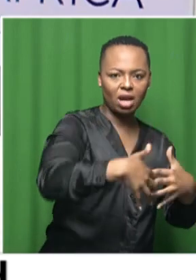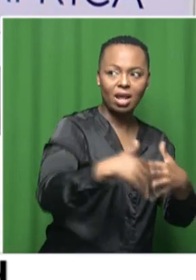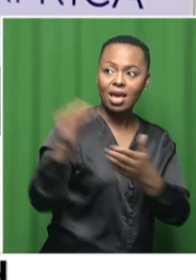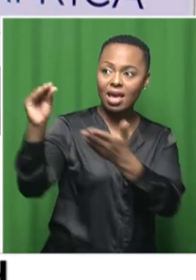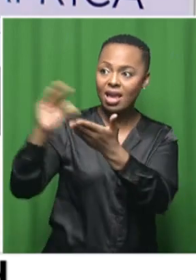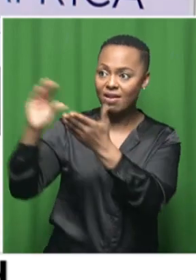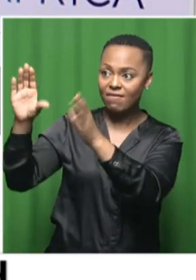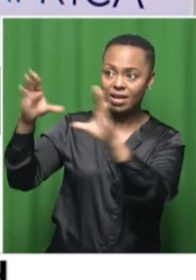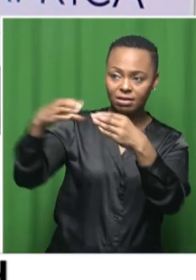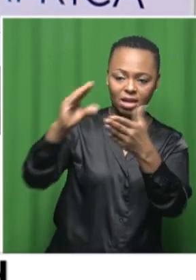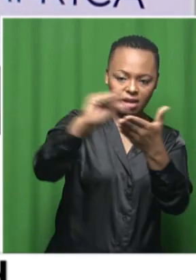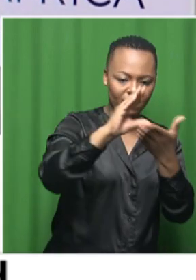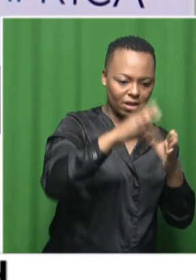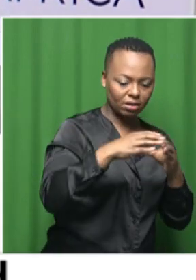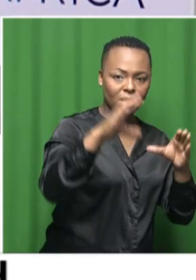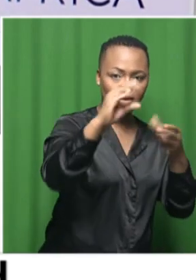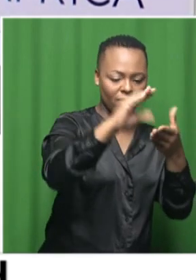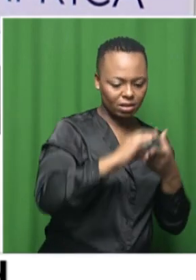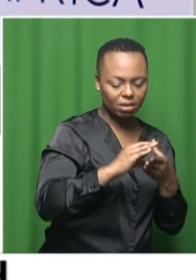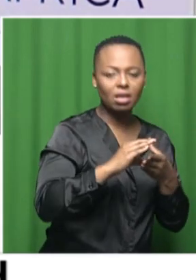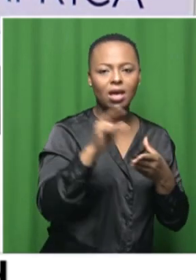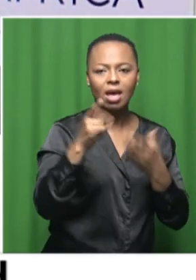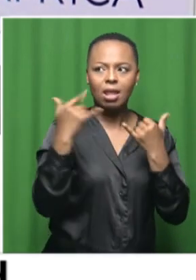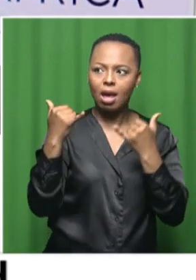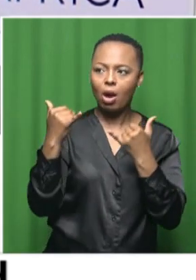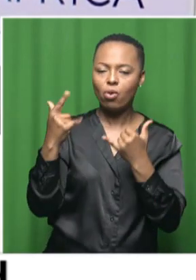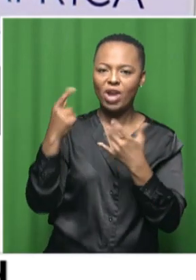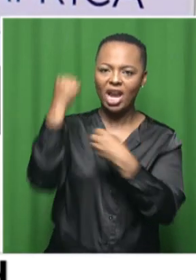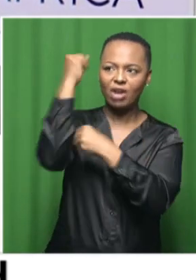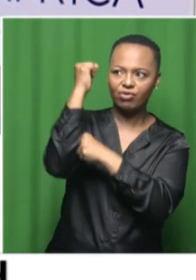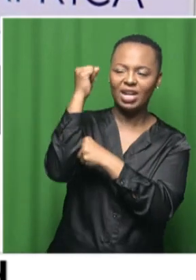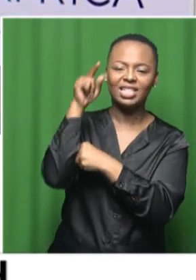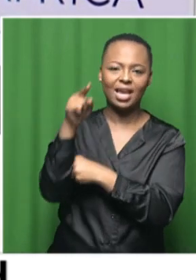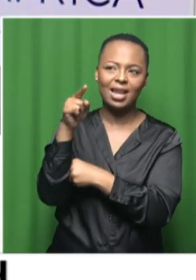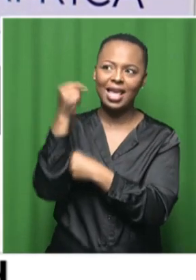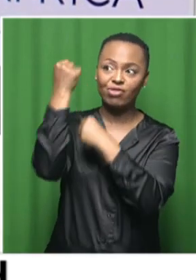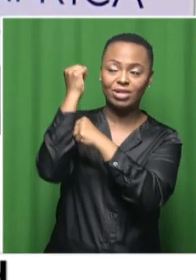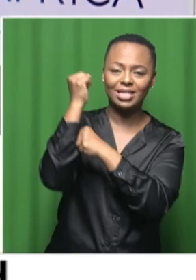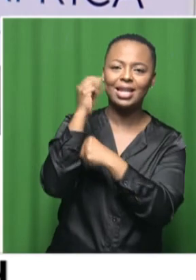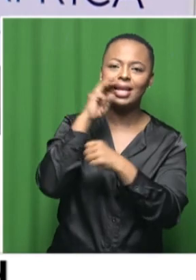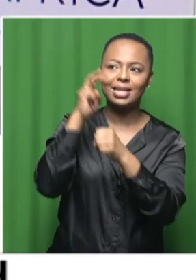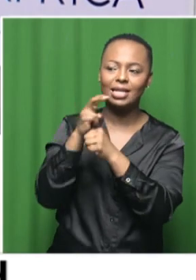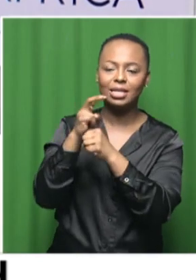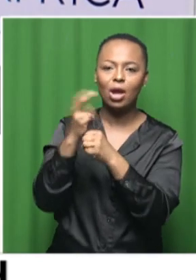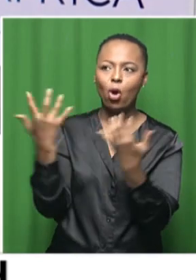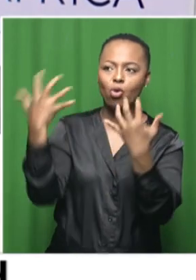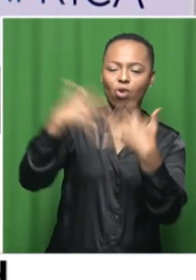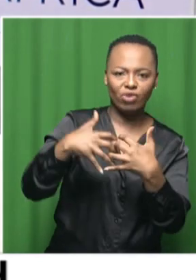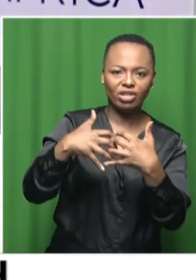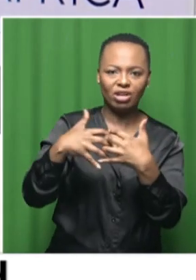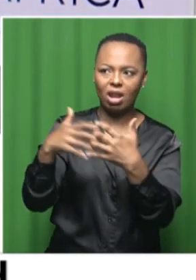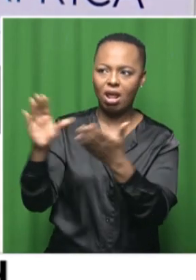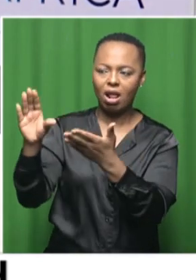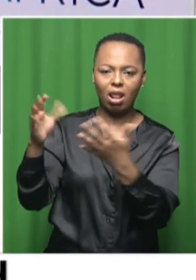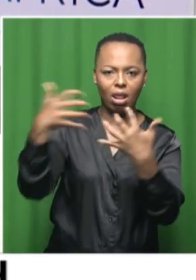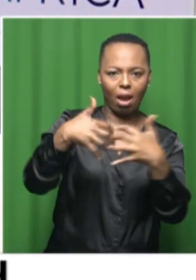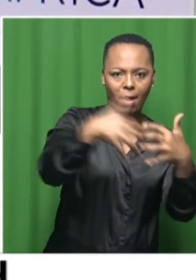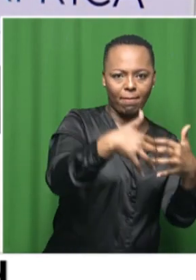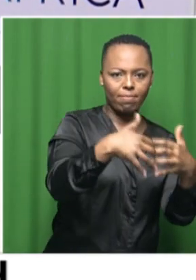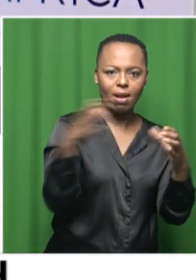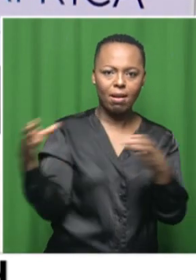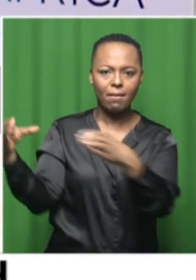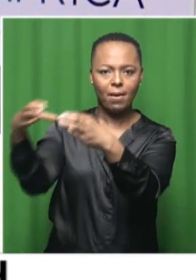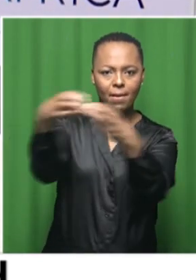interest and also issues around industrialization. I think there has to be a correlation. I mean, if you look at the fact